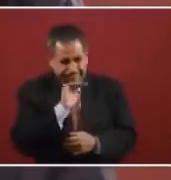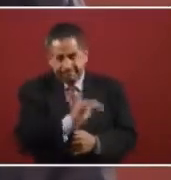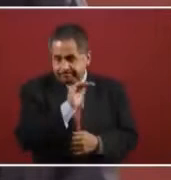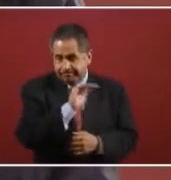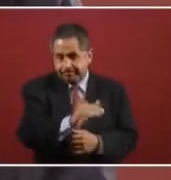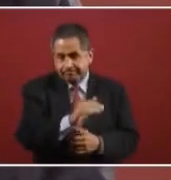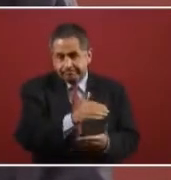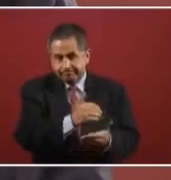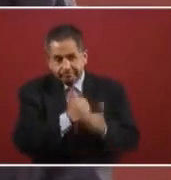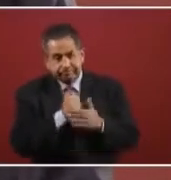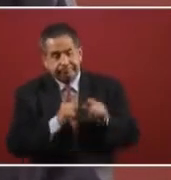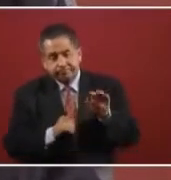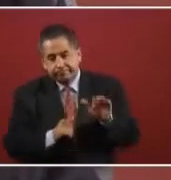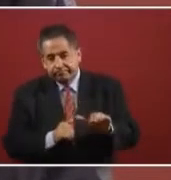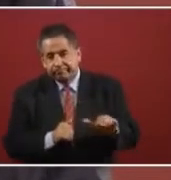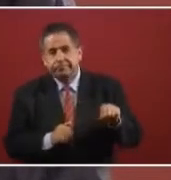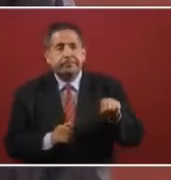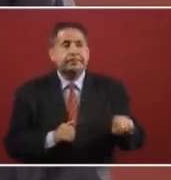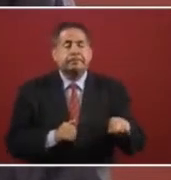I'm asking